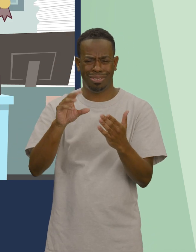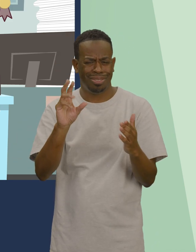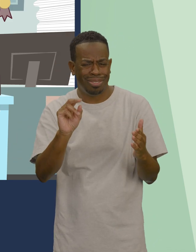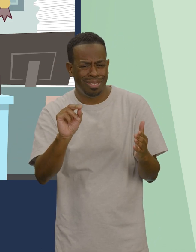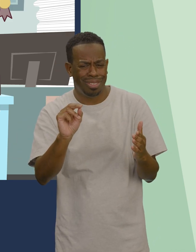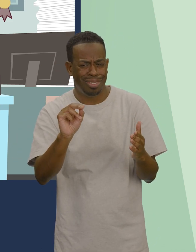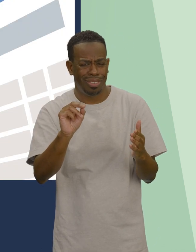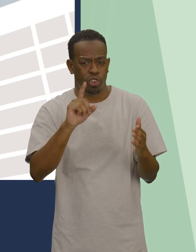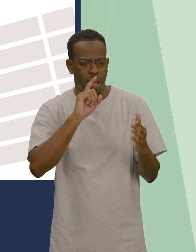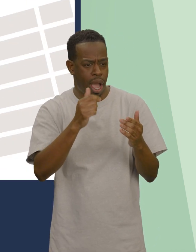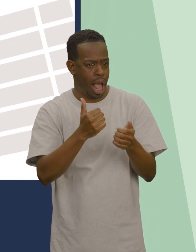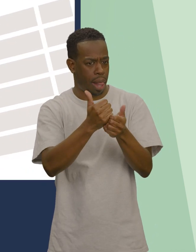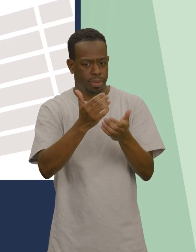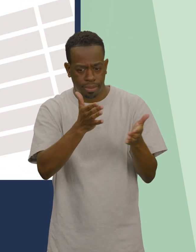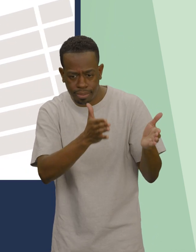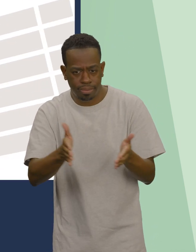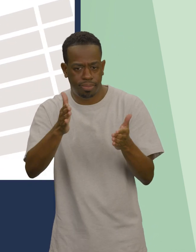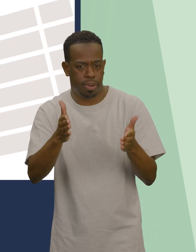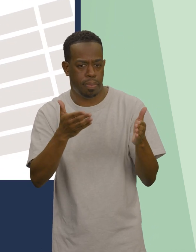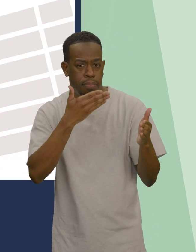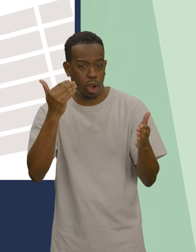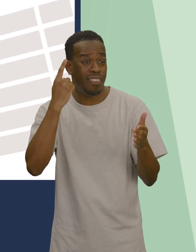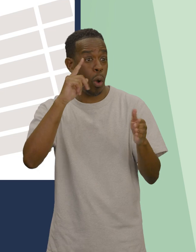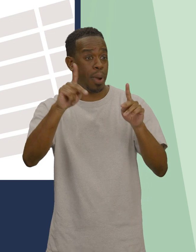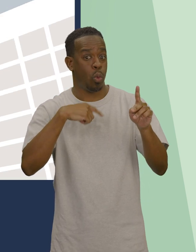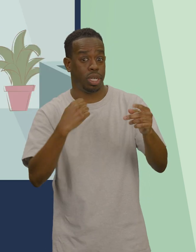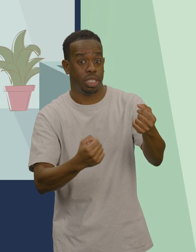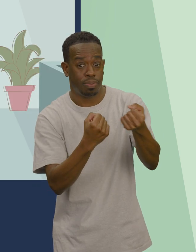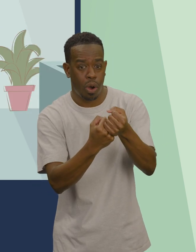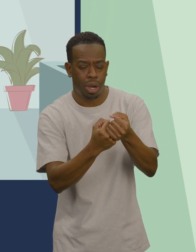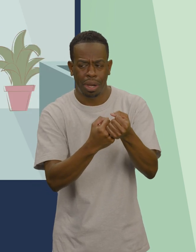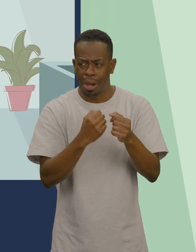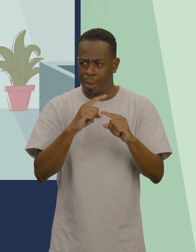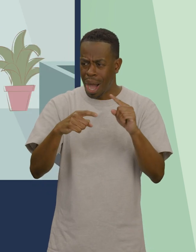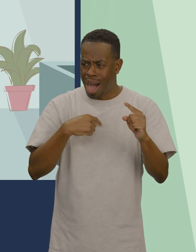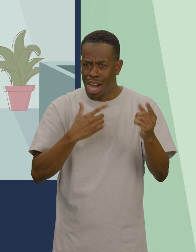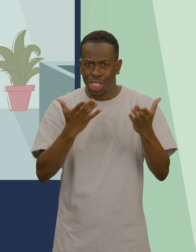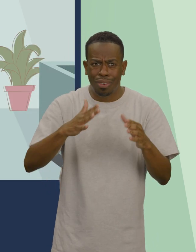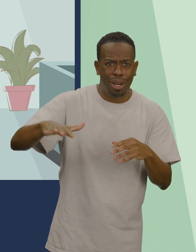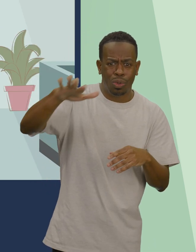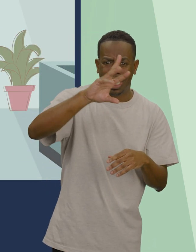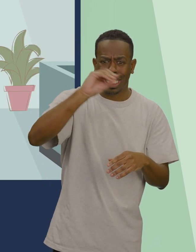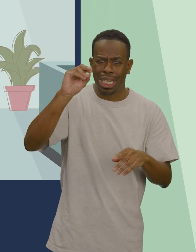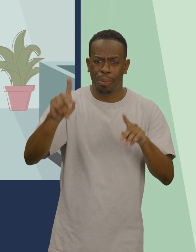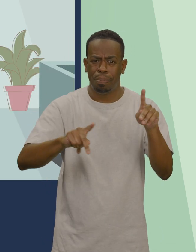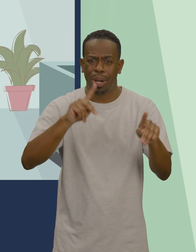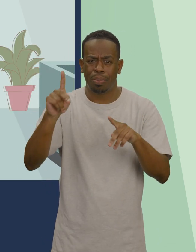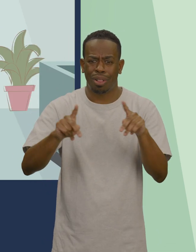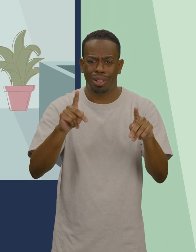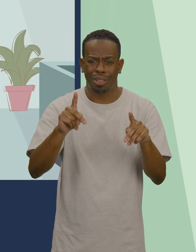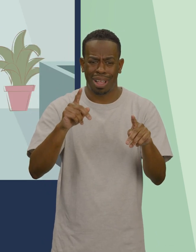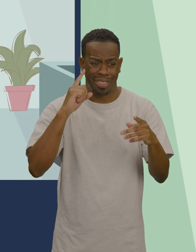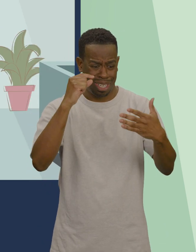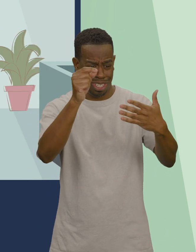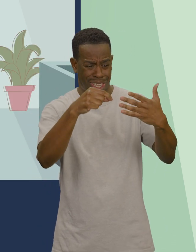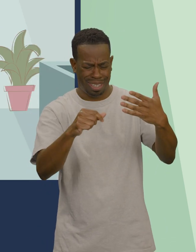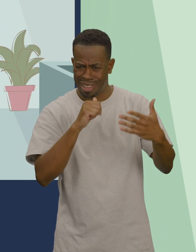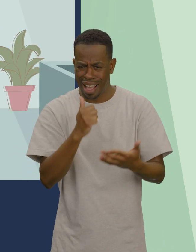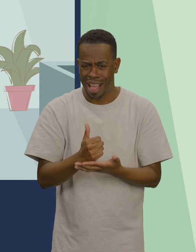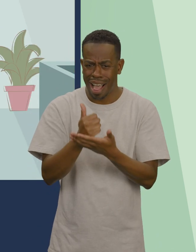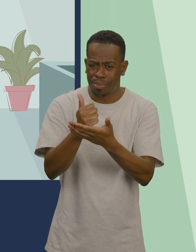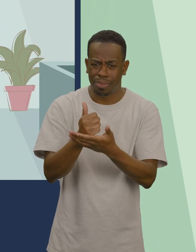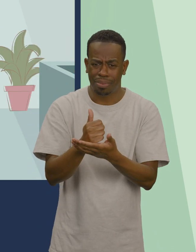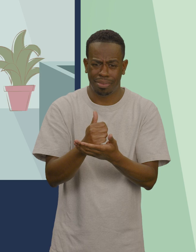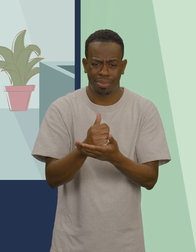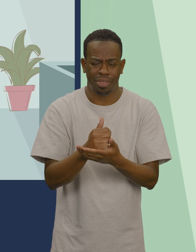more paperwork. This is better planning for the people we support. Seriously? I'm like serving more than 60 people here. I don't think a